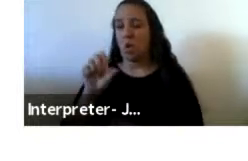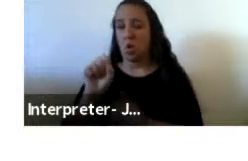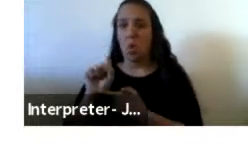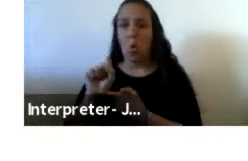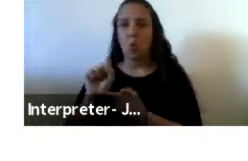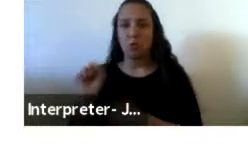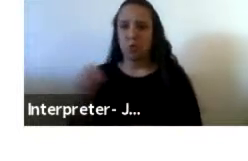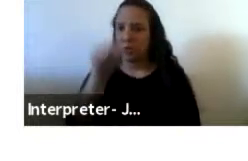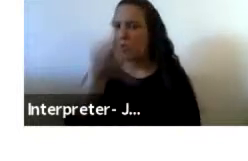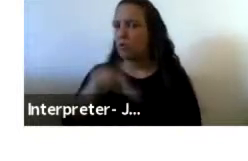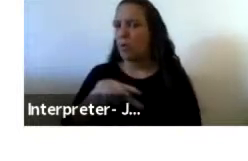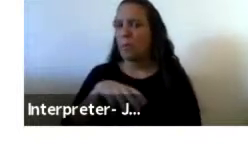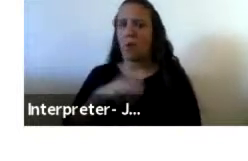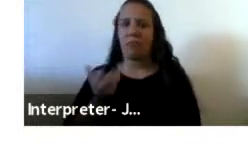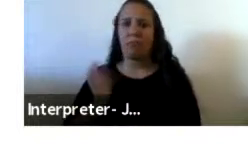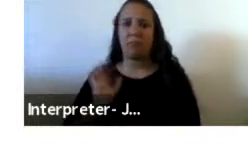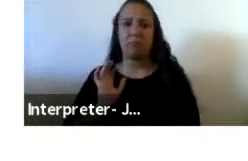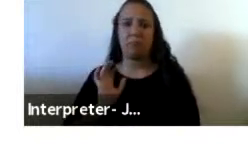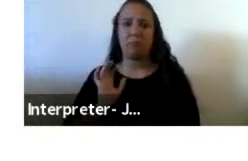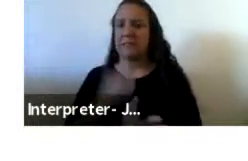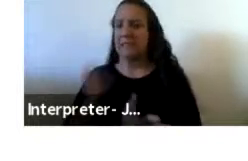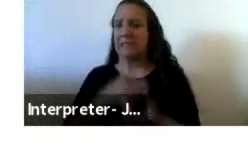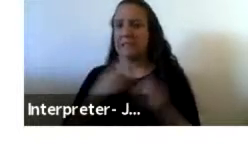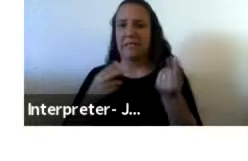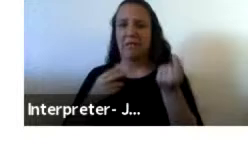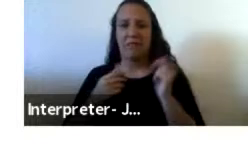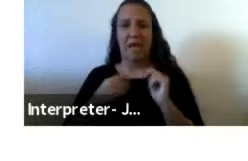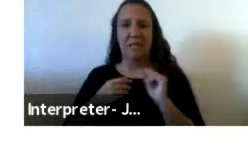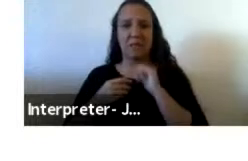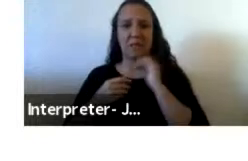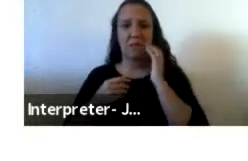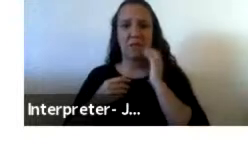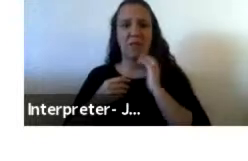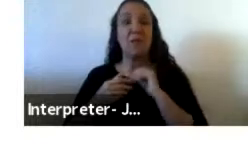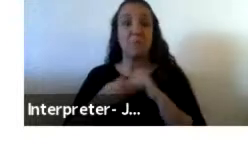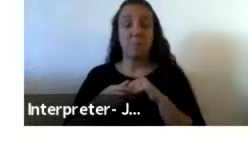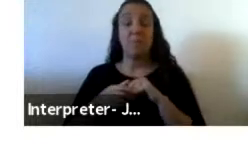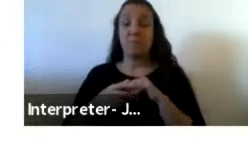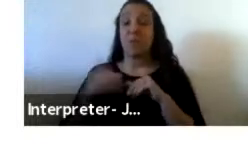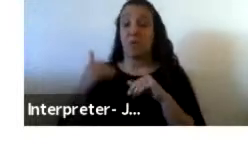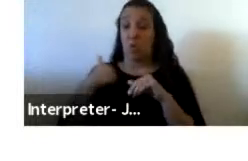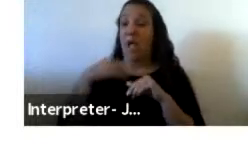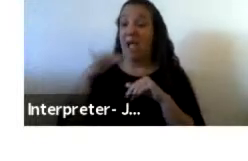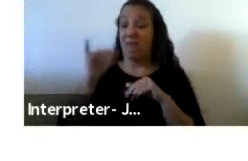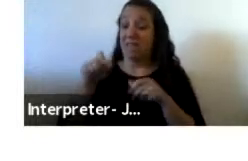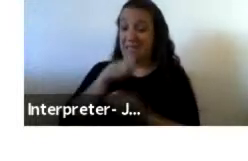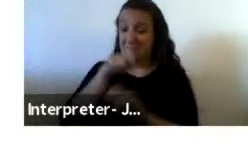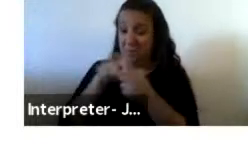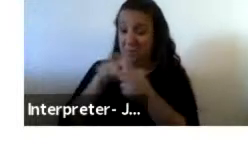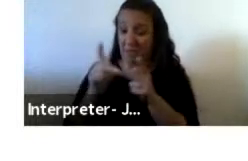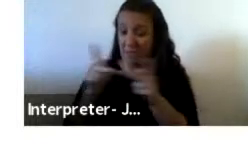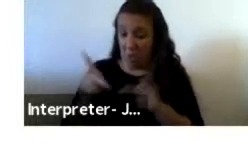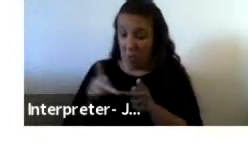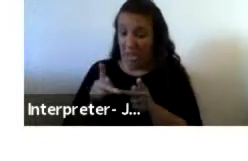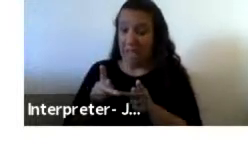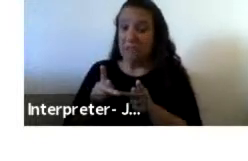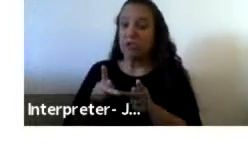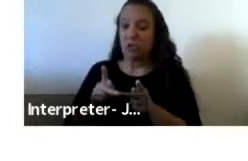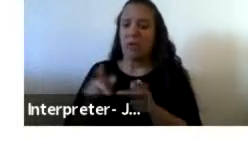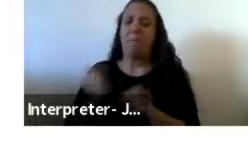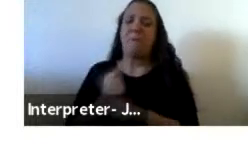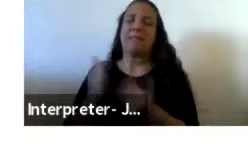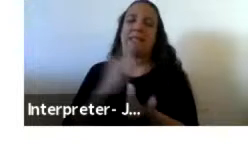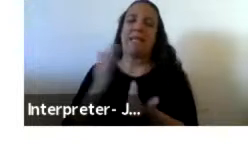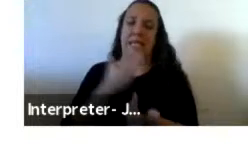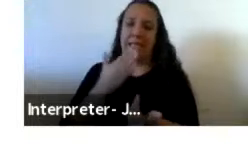are people of instant gratification. So even having a physical location, and for those of you that have brick and mortars, it's just an experience for